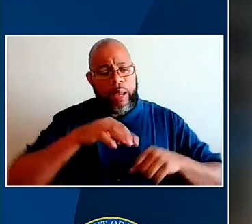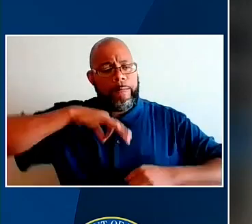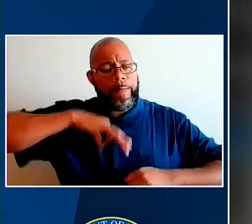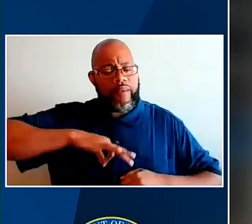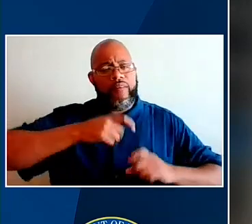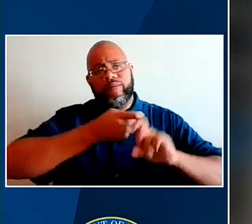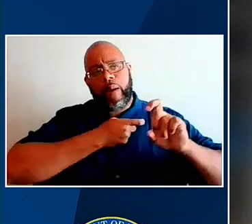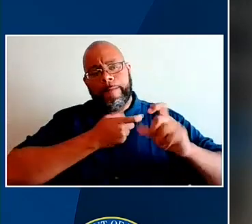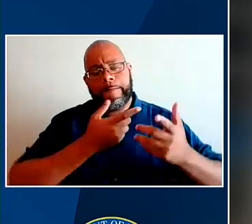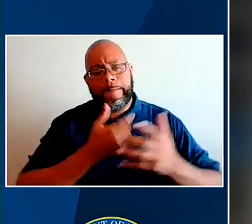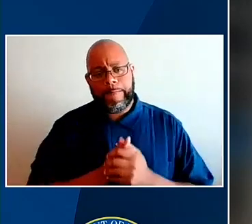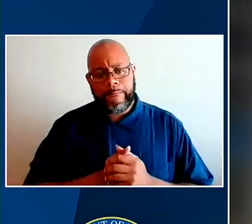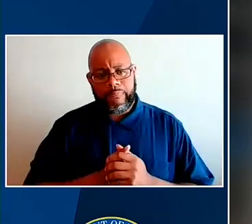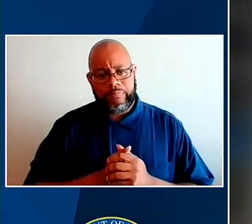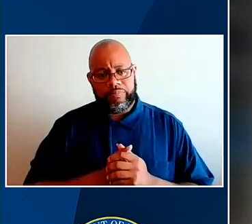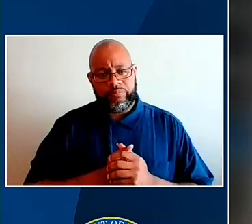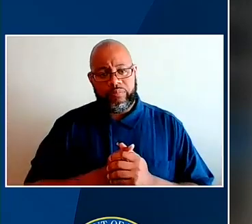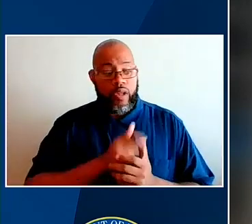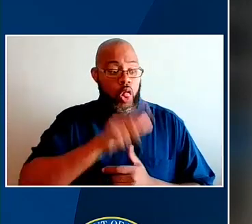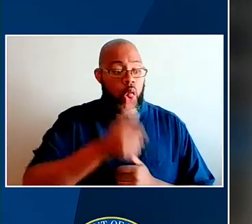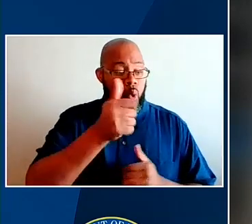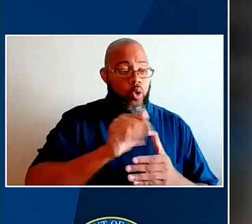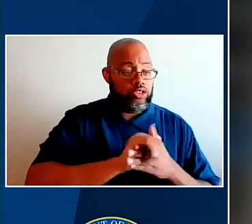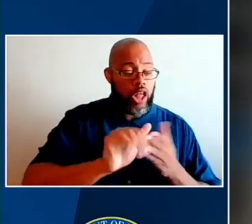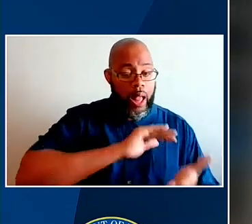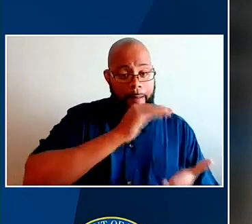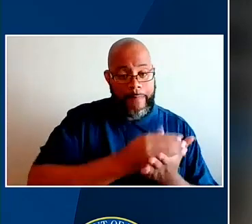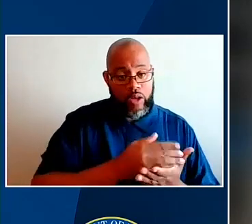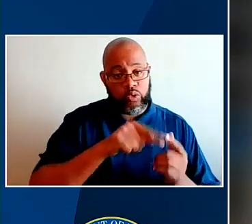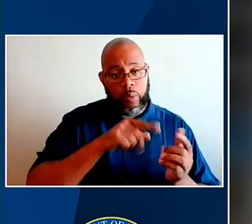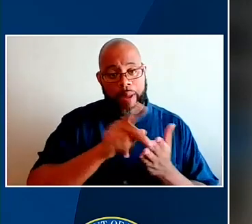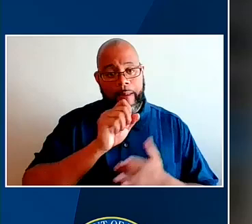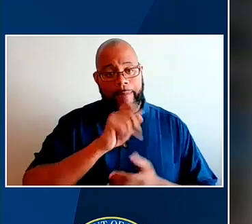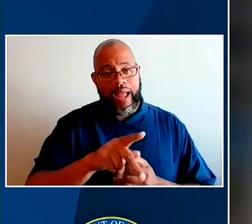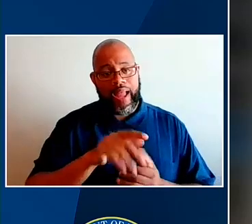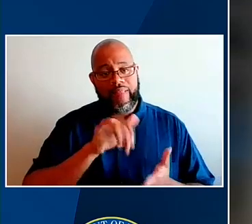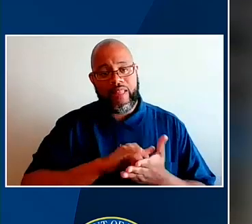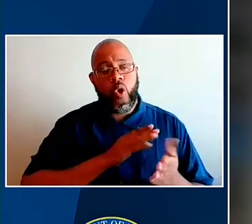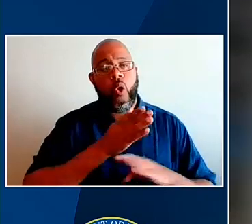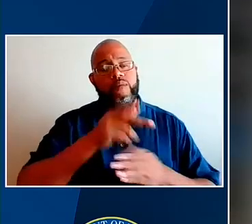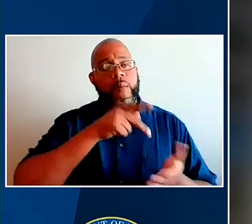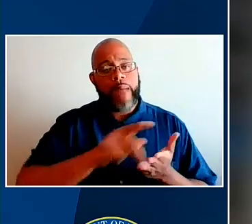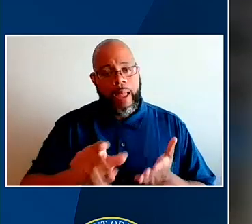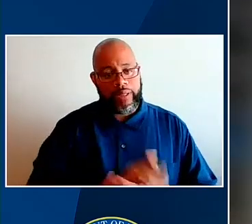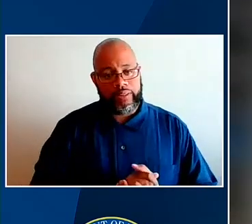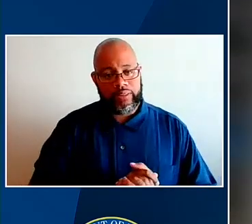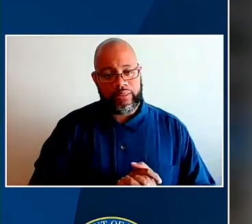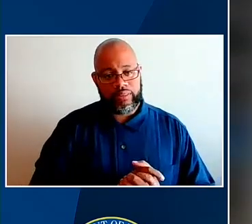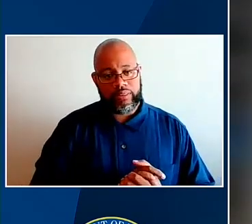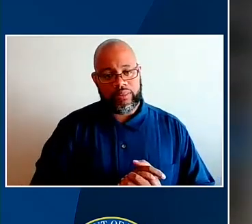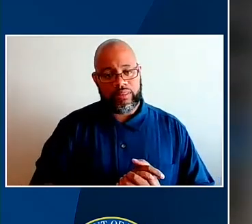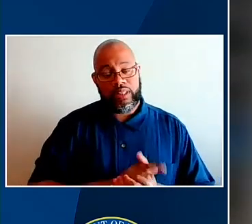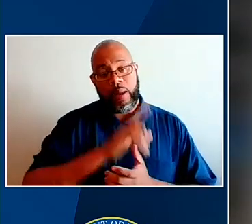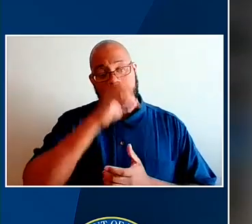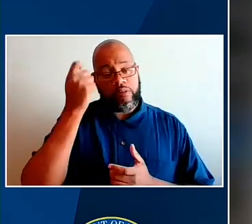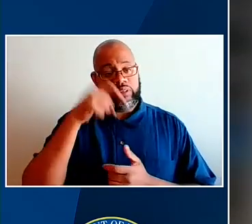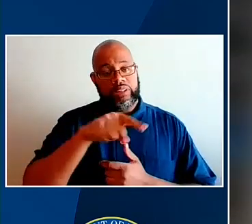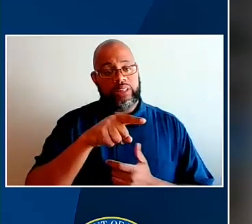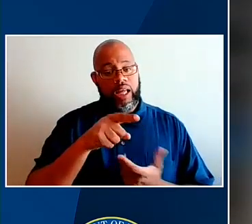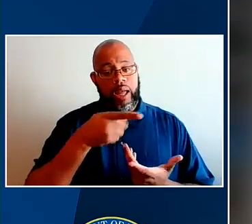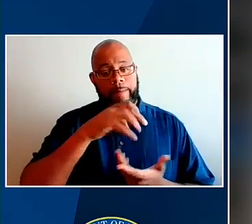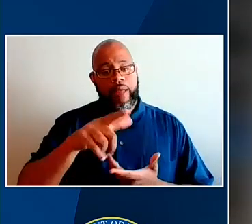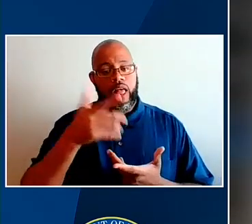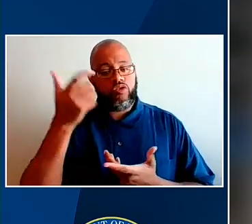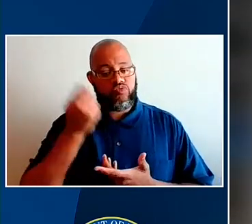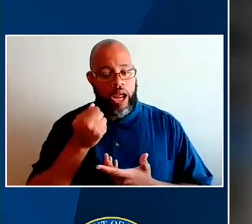from even lower dollar amounts to pay back these overpayments because they are Pell Grant